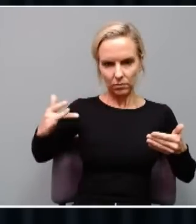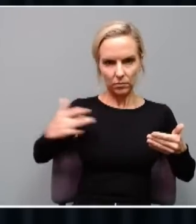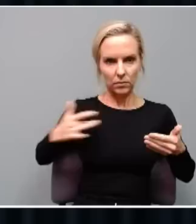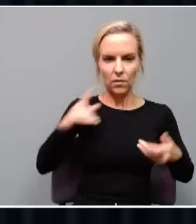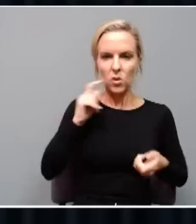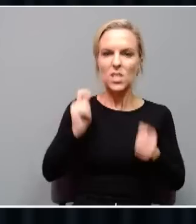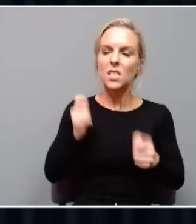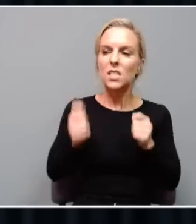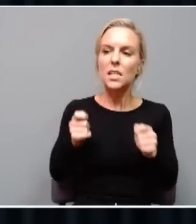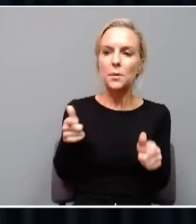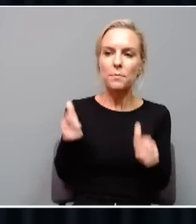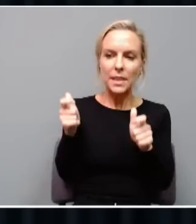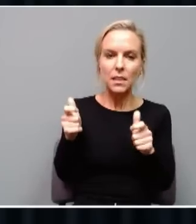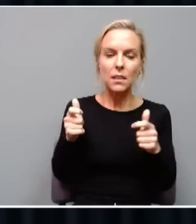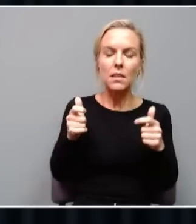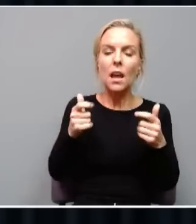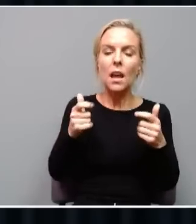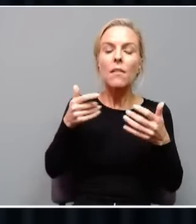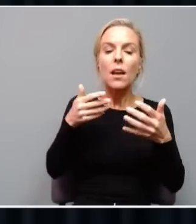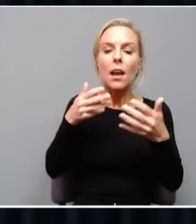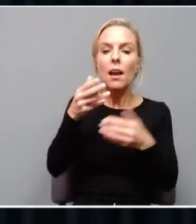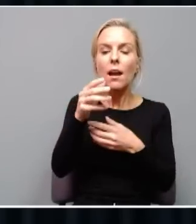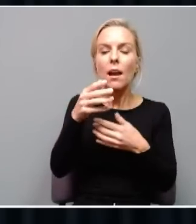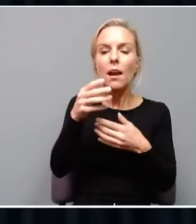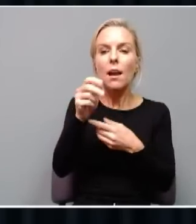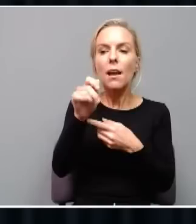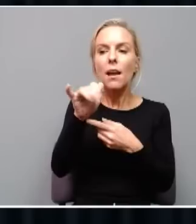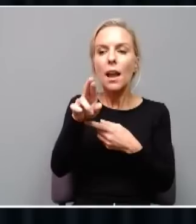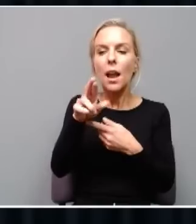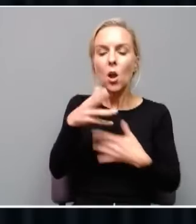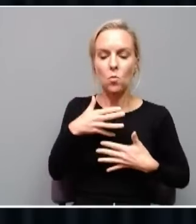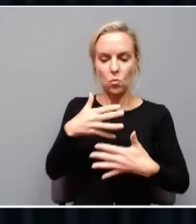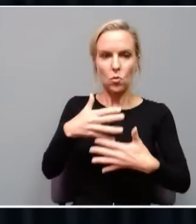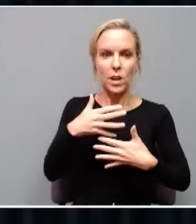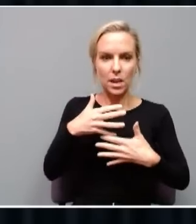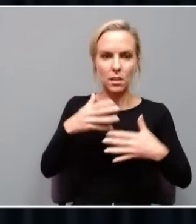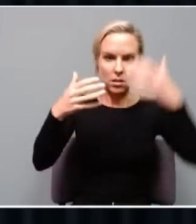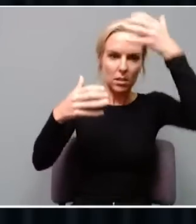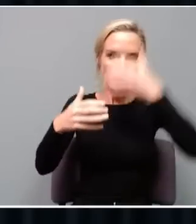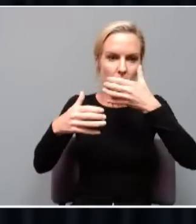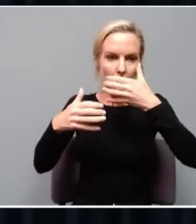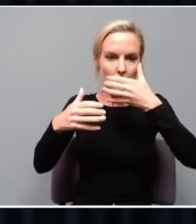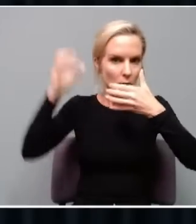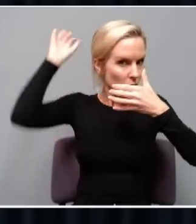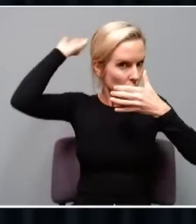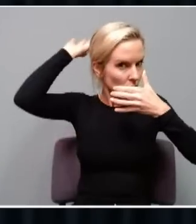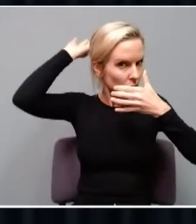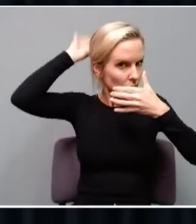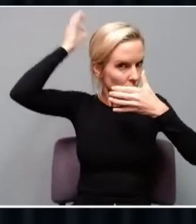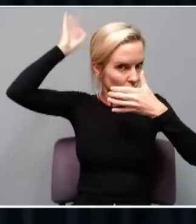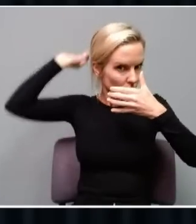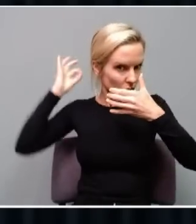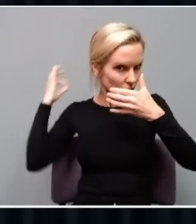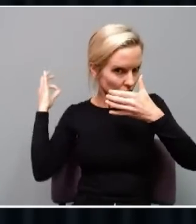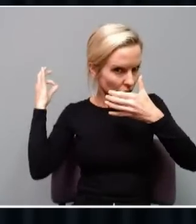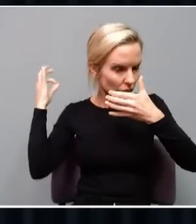the air through this breathing tube into this hood that is designed to make it